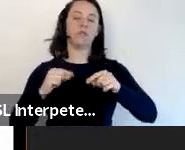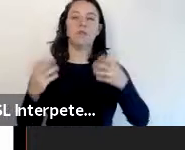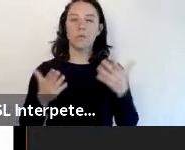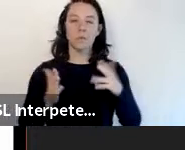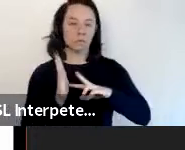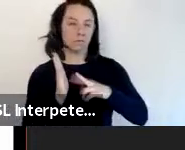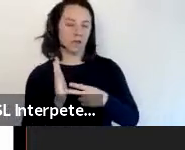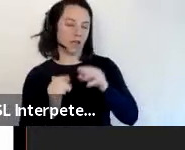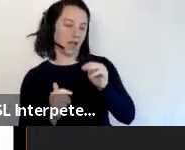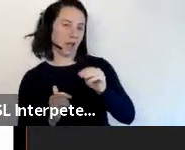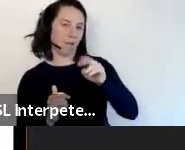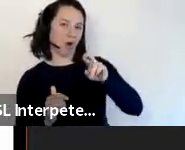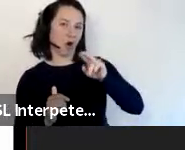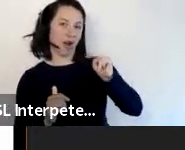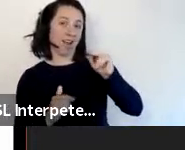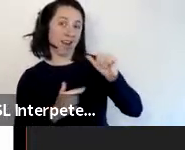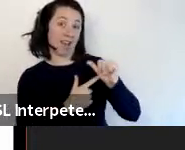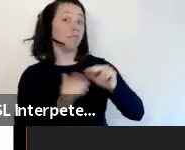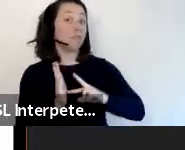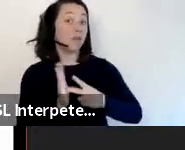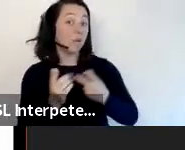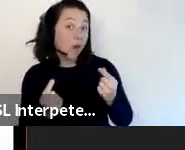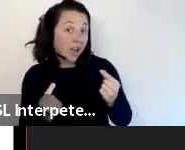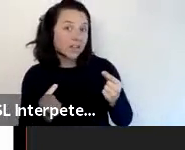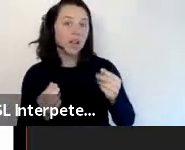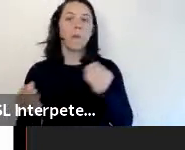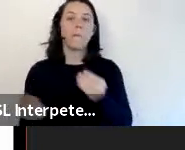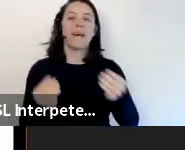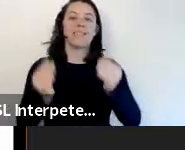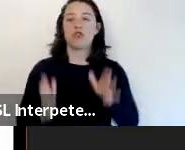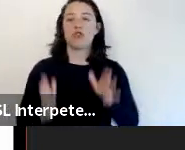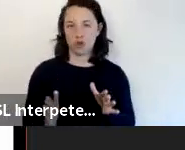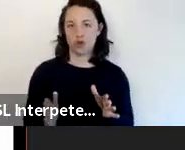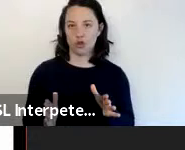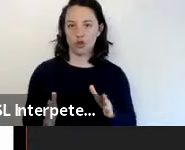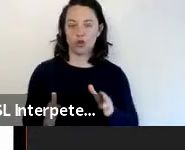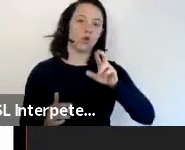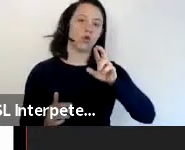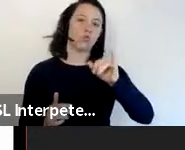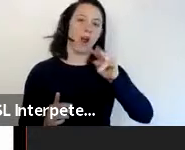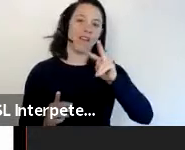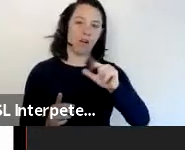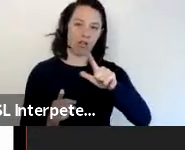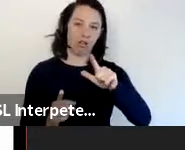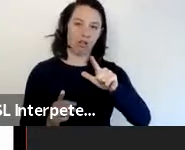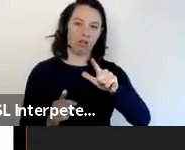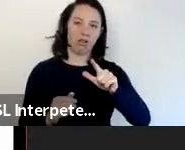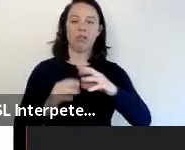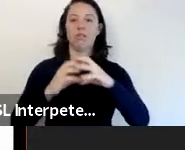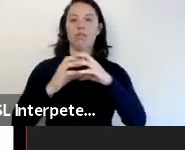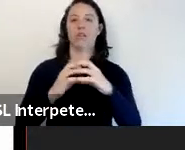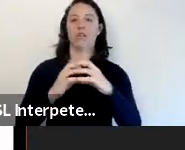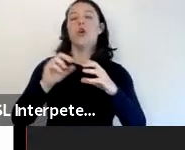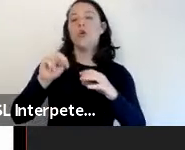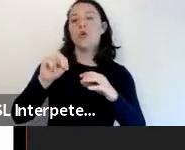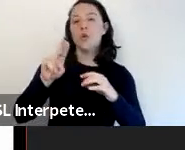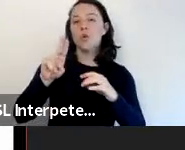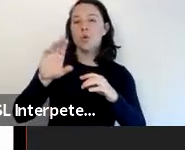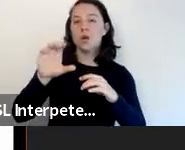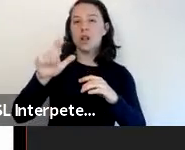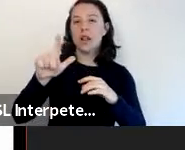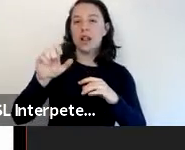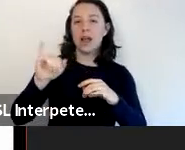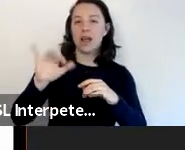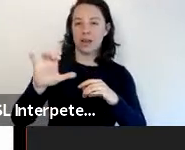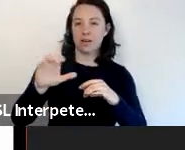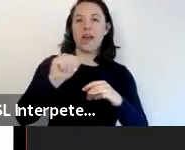is. mRNA stands for messenger ribonucleic acid. So for the purposes of this talk, and just to